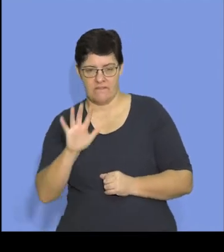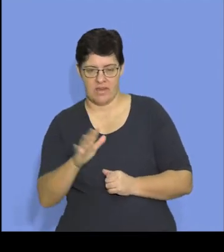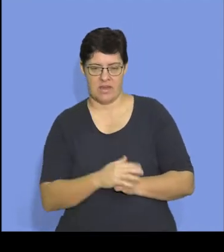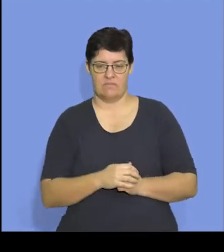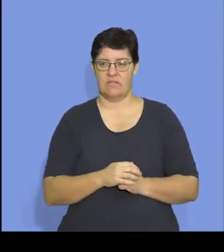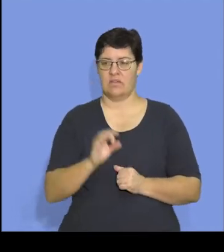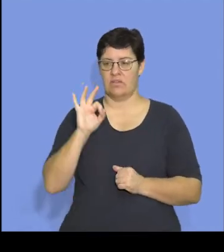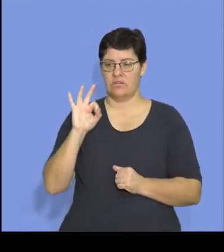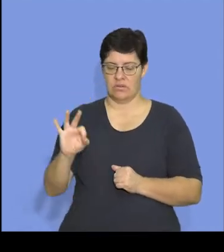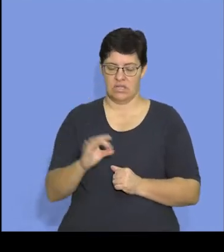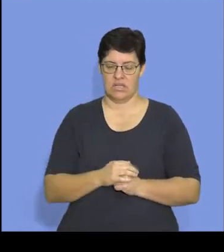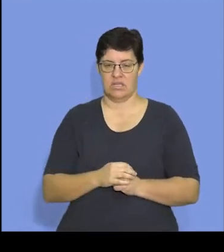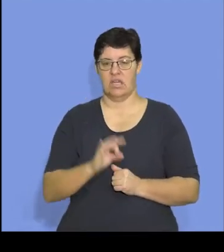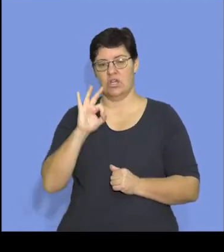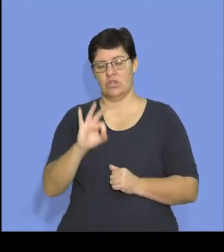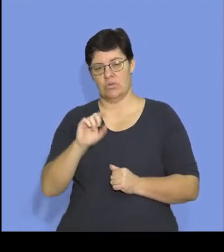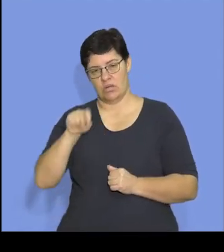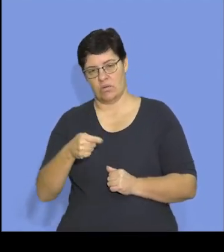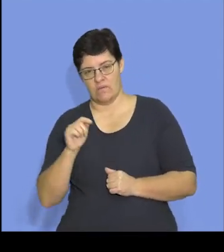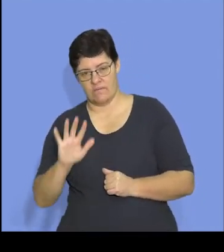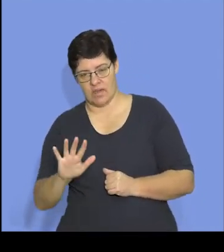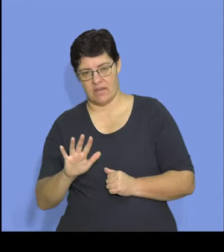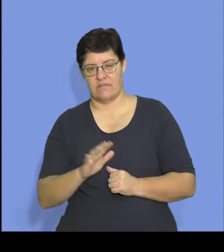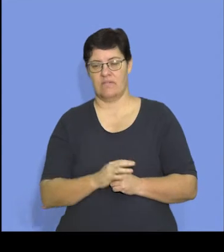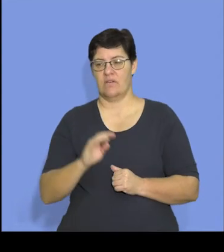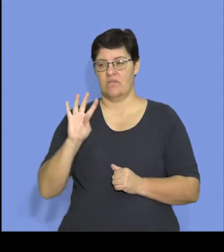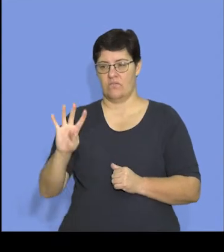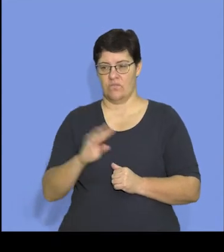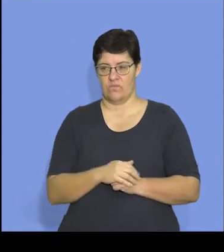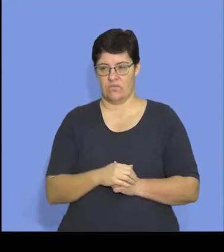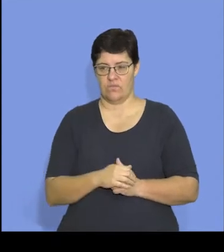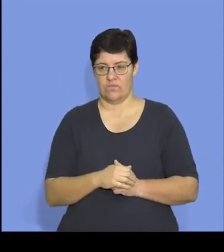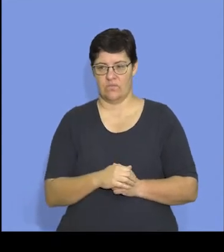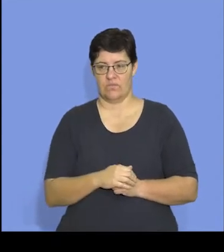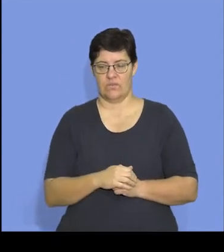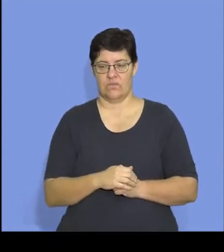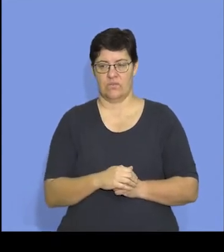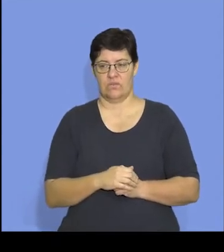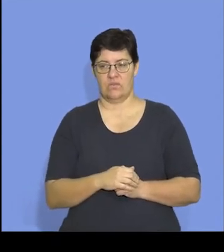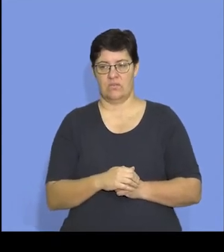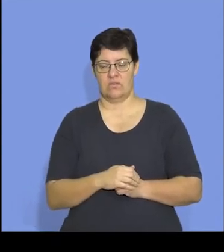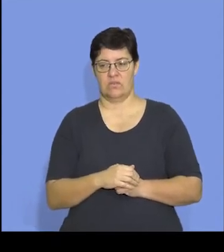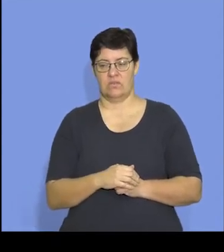2.5, 3, 3.5, 4. Okay?